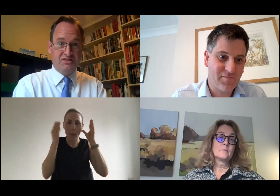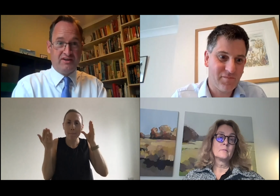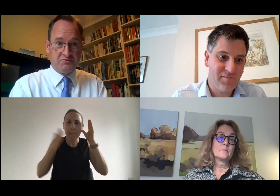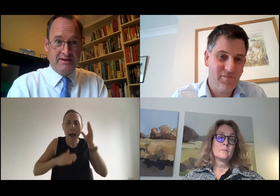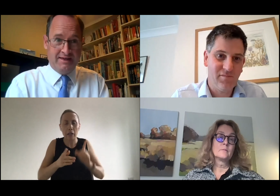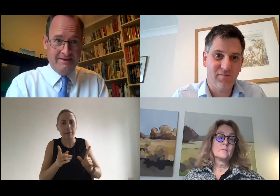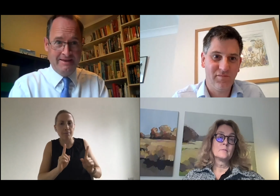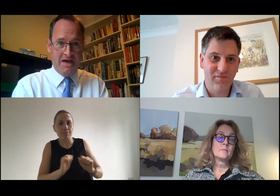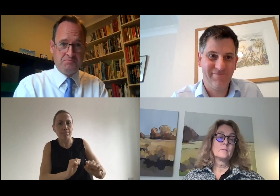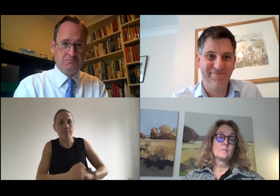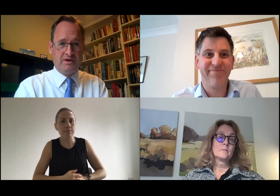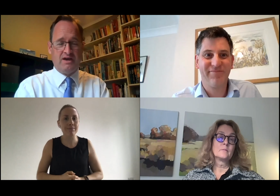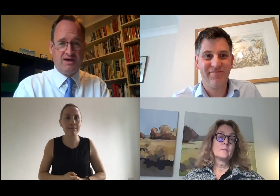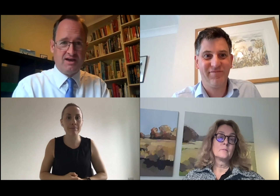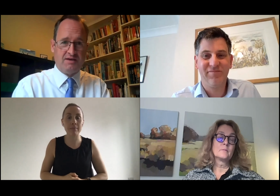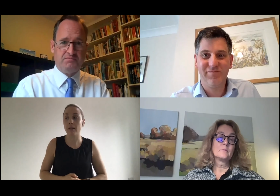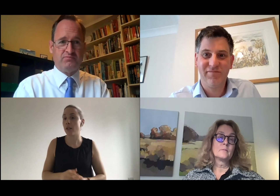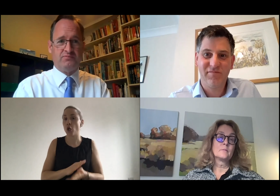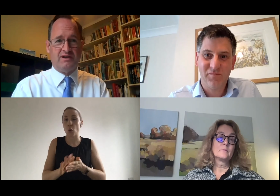reason, anything really.